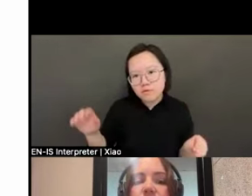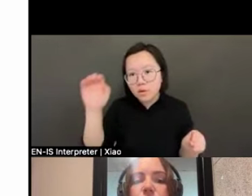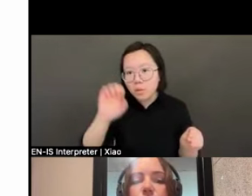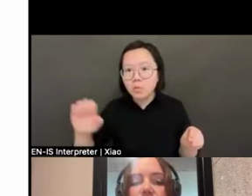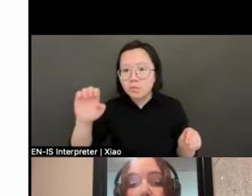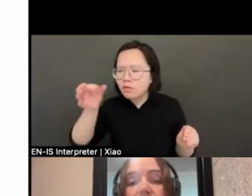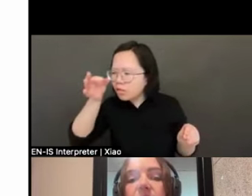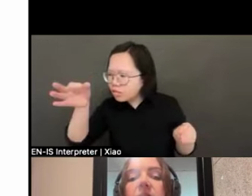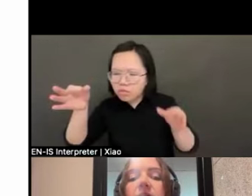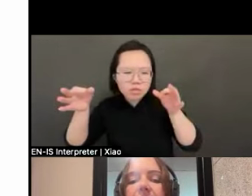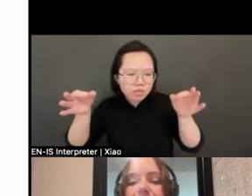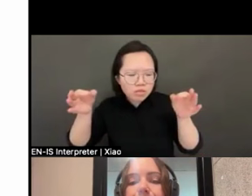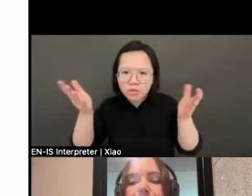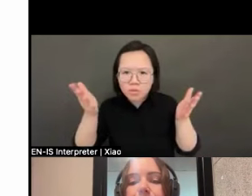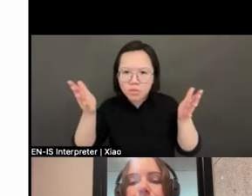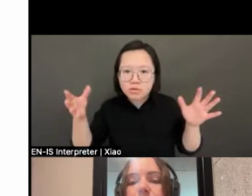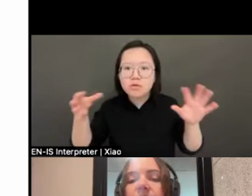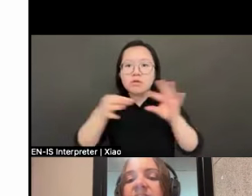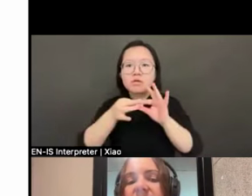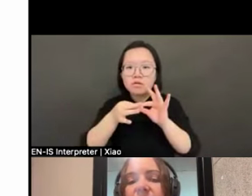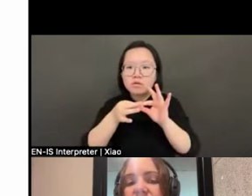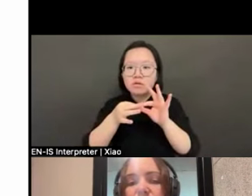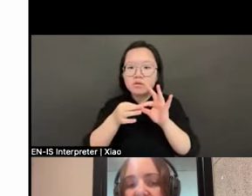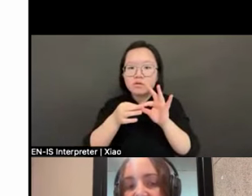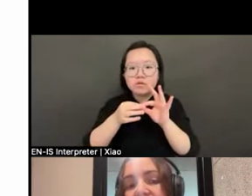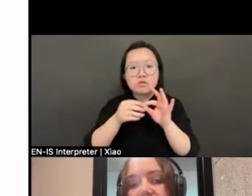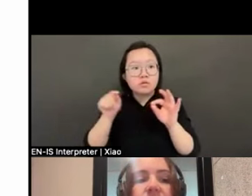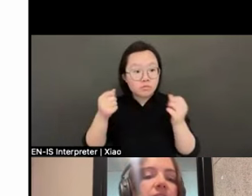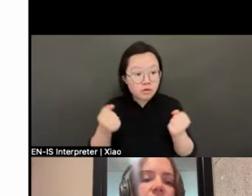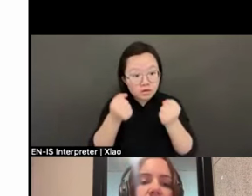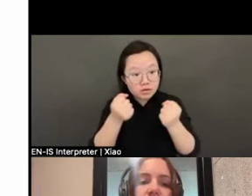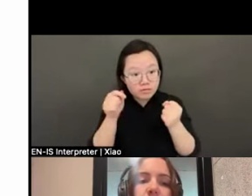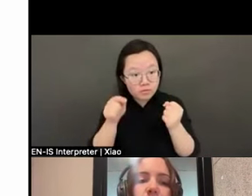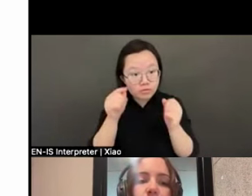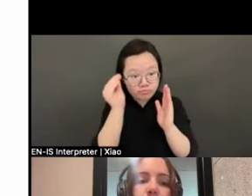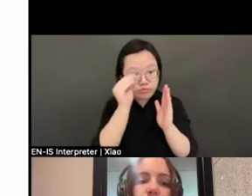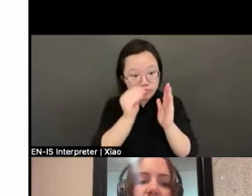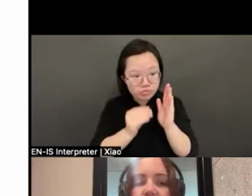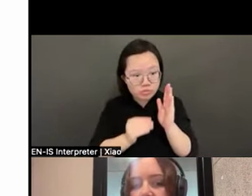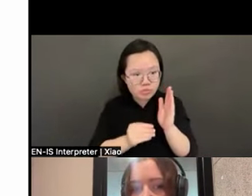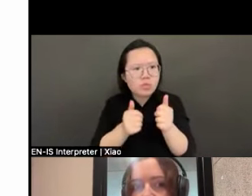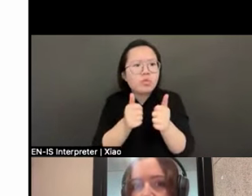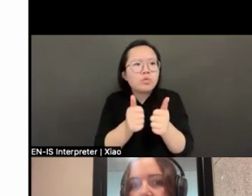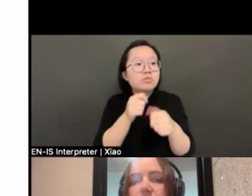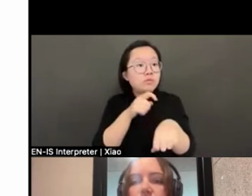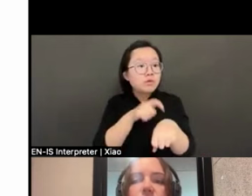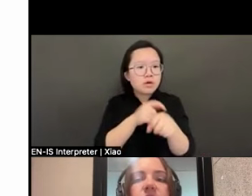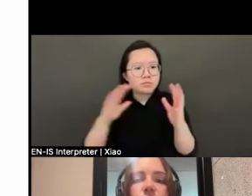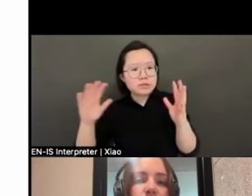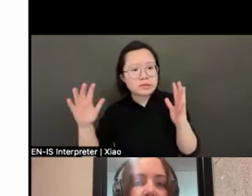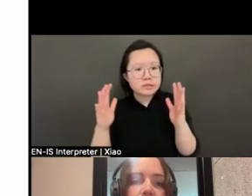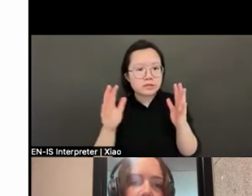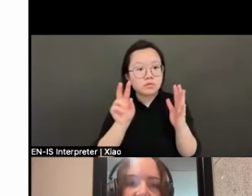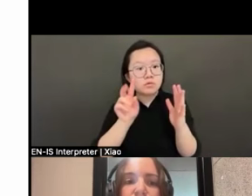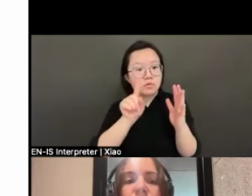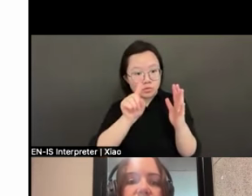all within the 12 months? Is everything realistic and doable? So this is